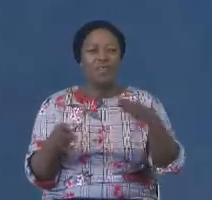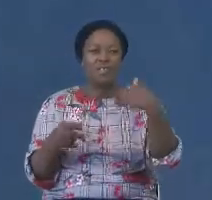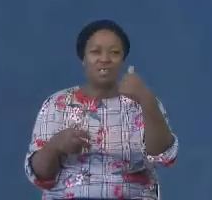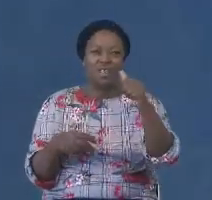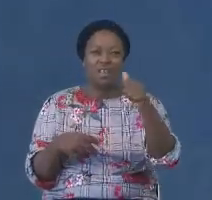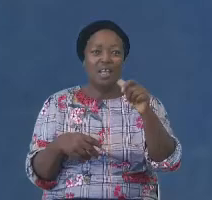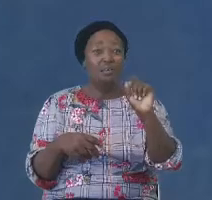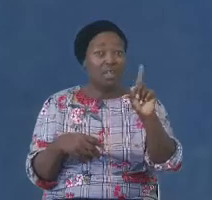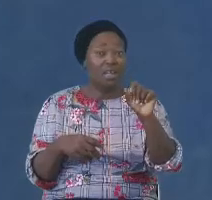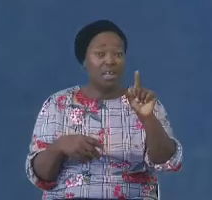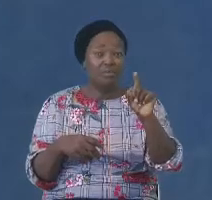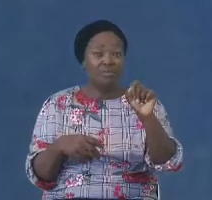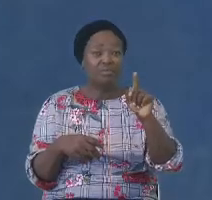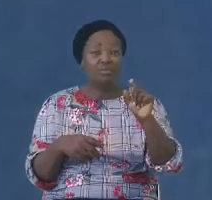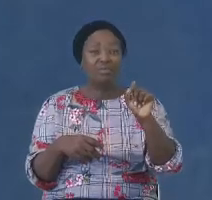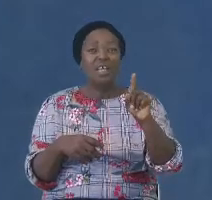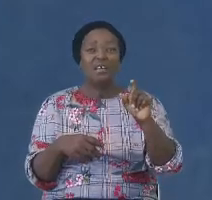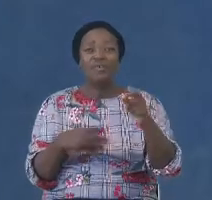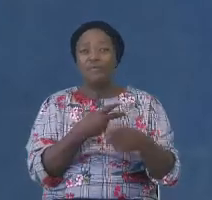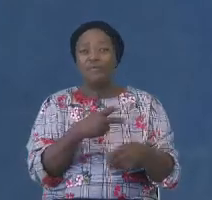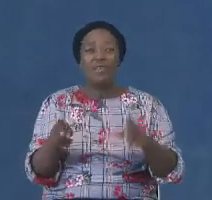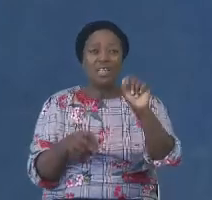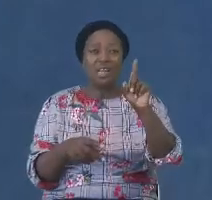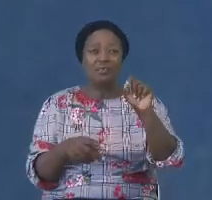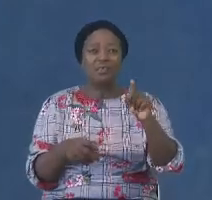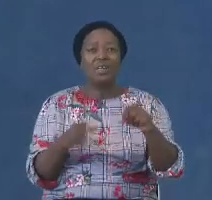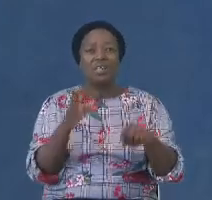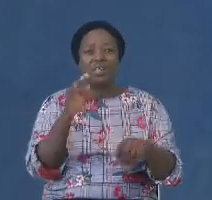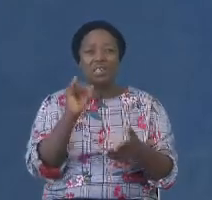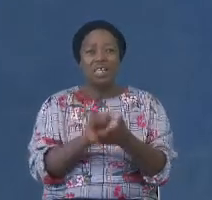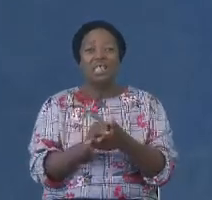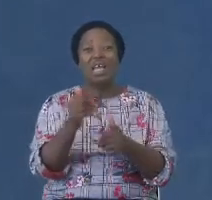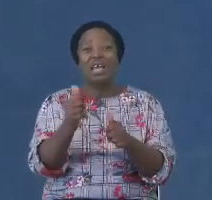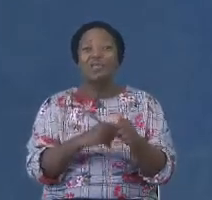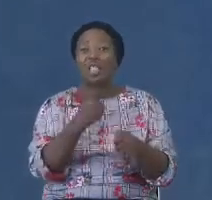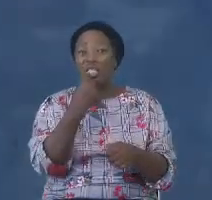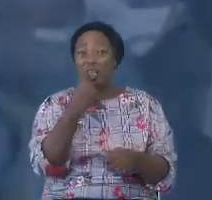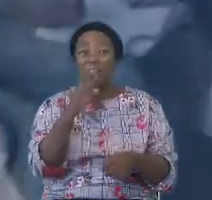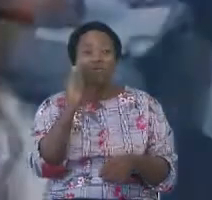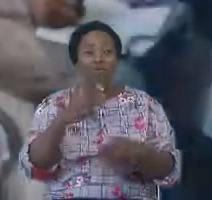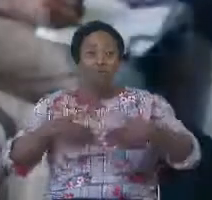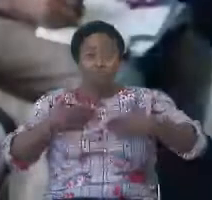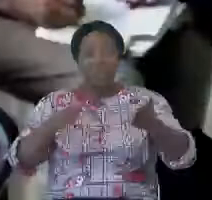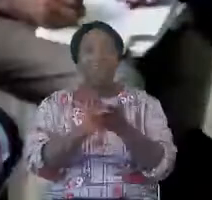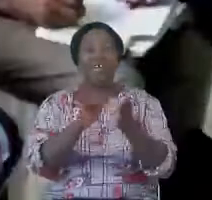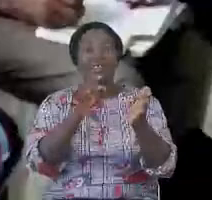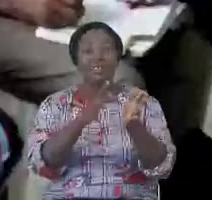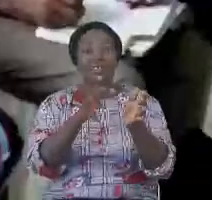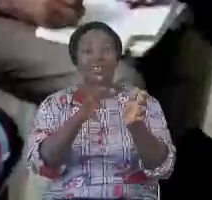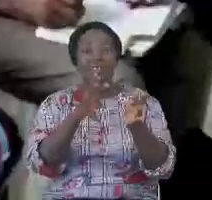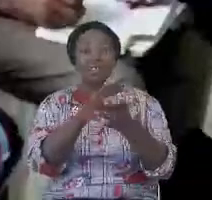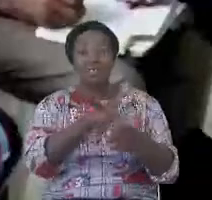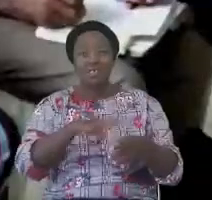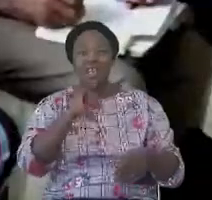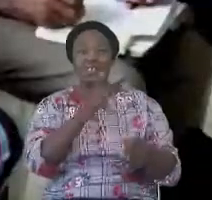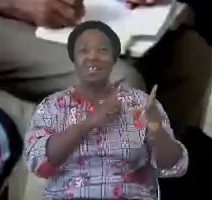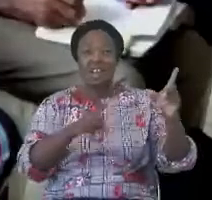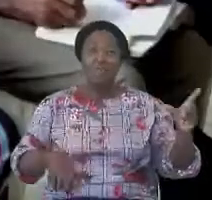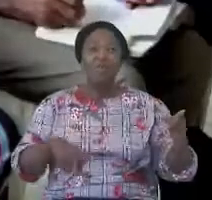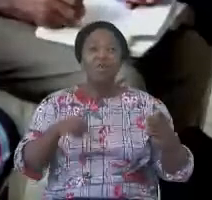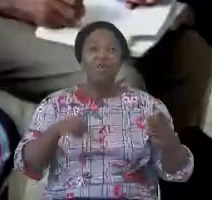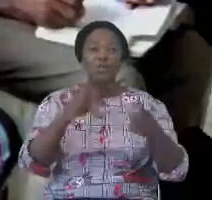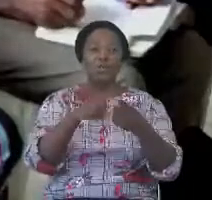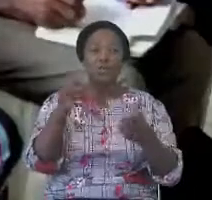things under the earth then in verse 11 and that every tongue shall confess that